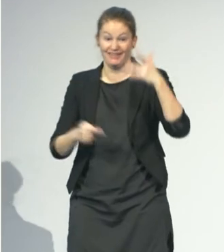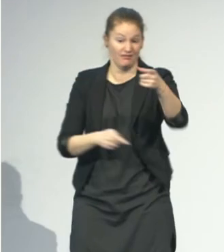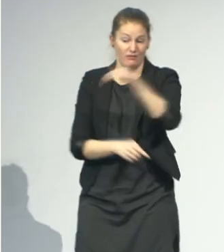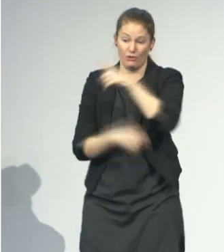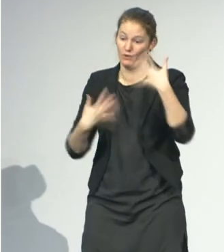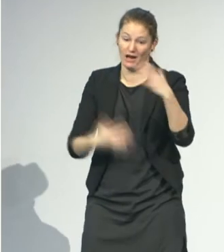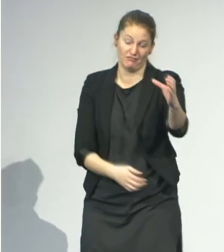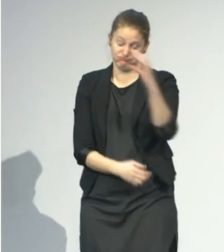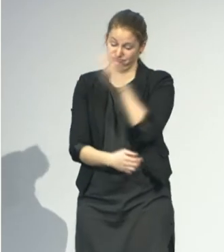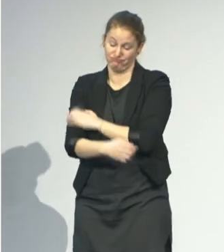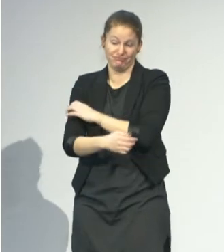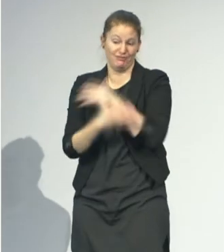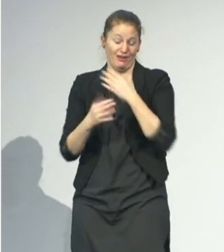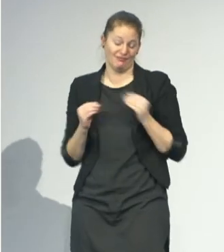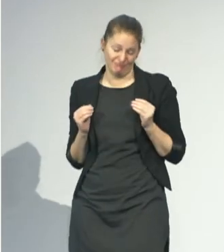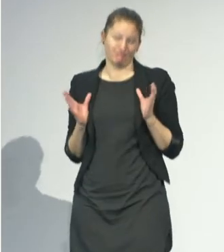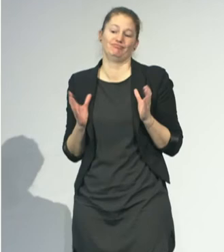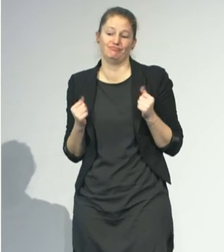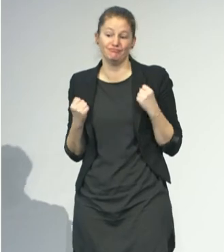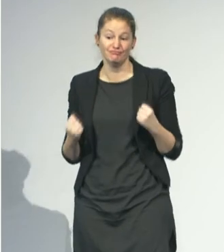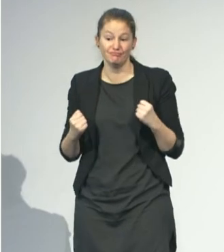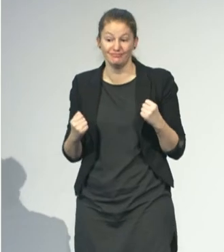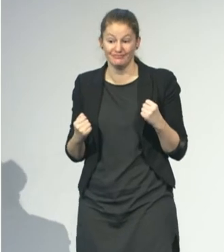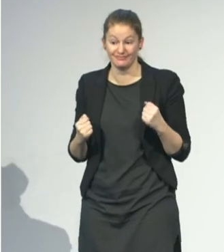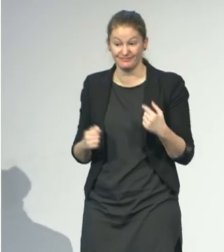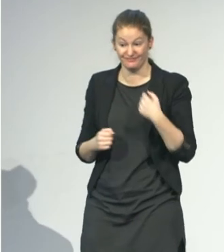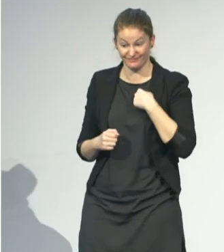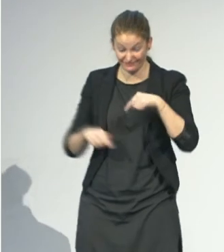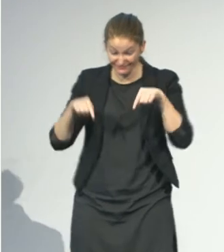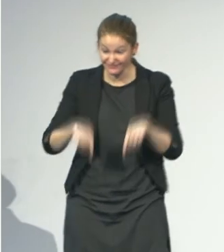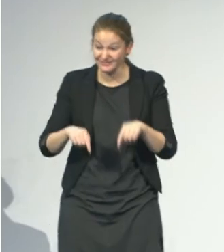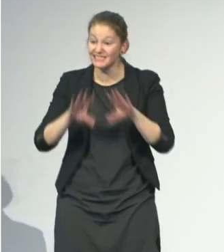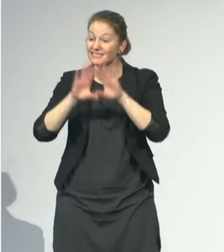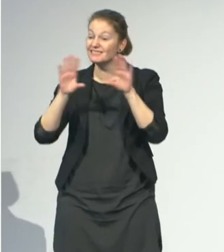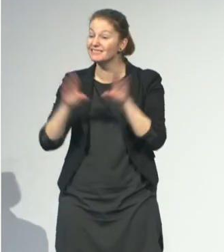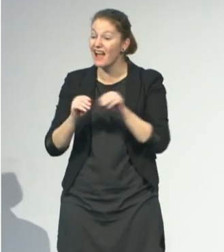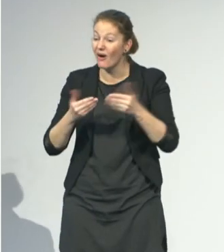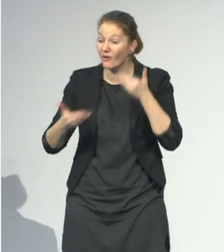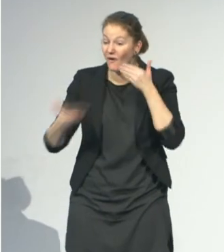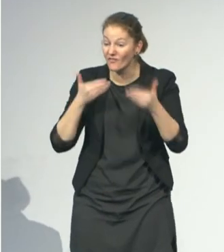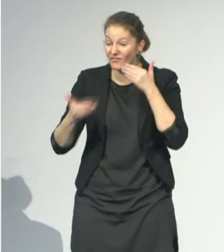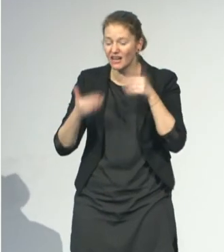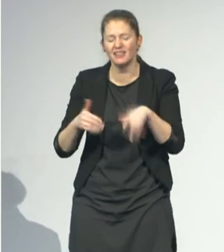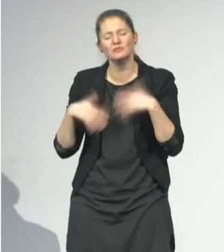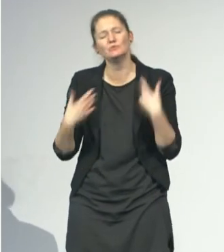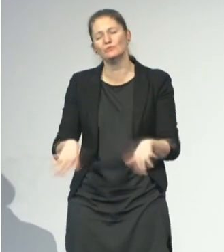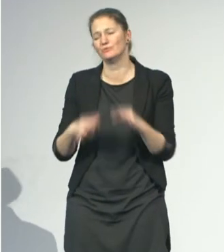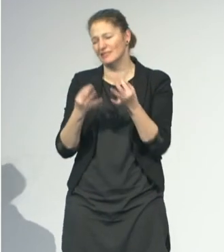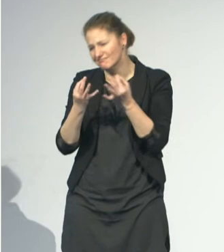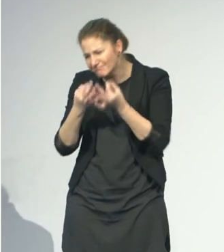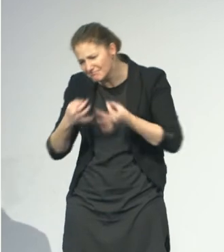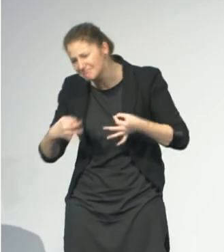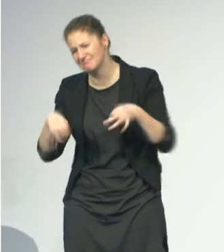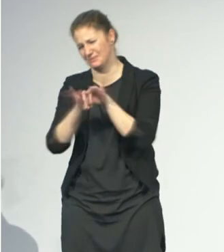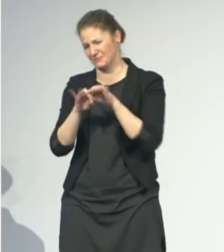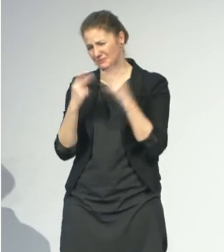conference, I can't emphasize the value of that, the time you spend with other people, like-minded people from very different places